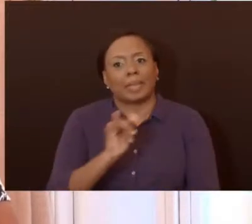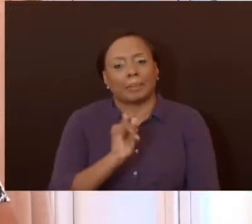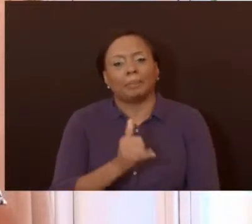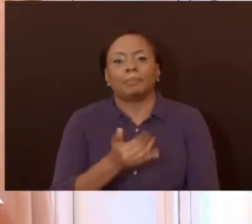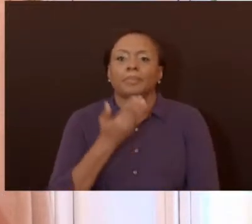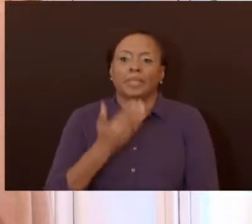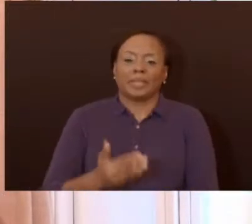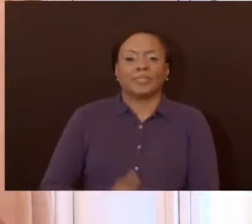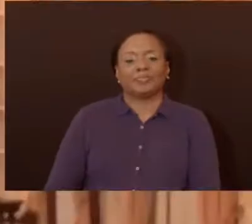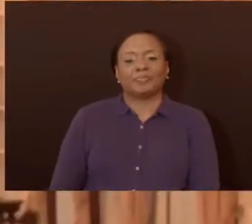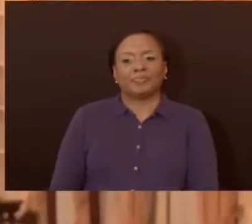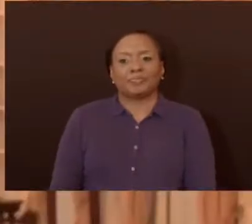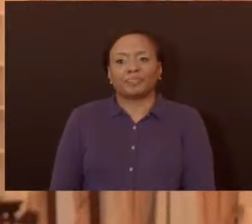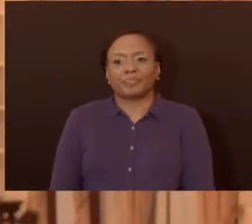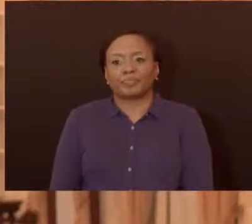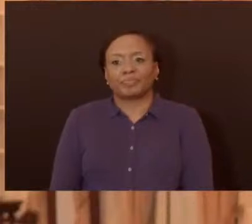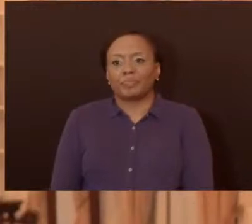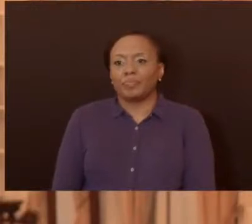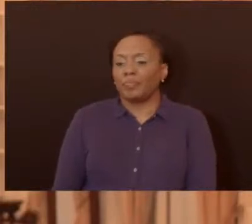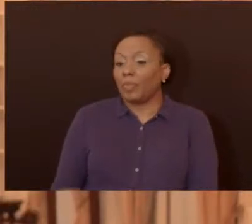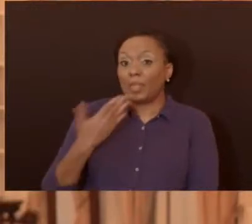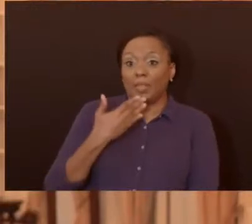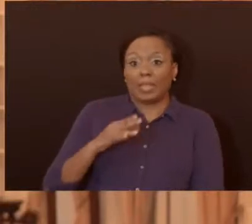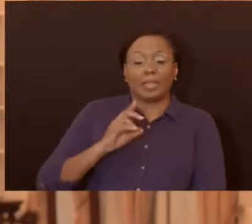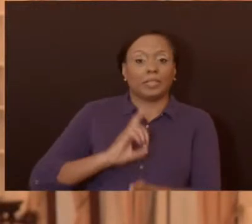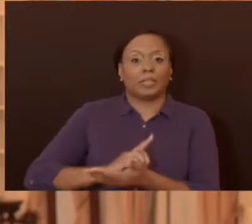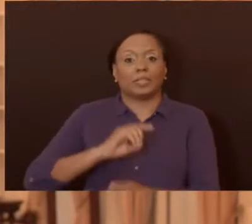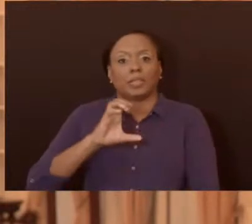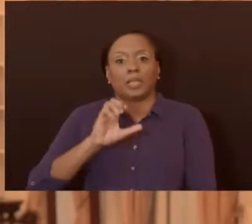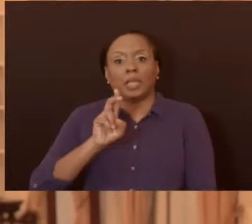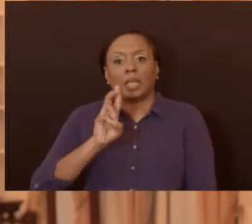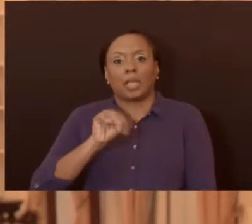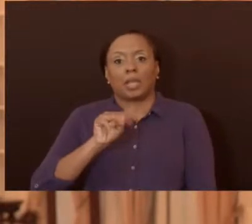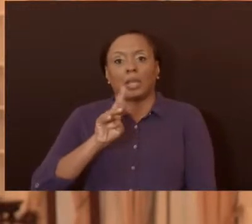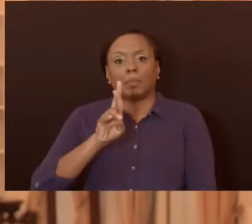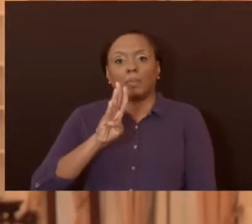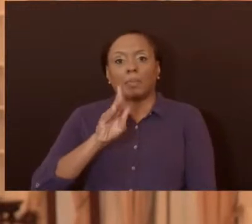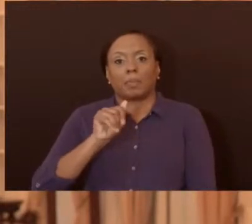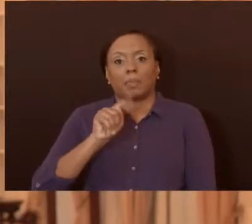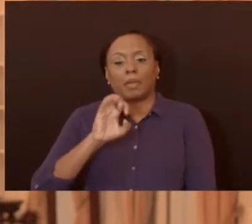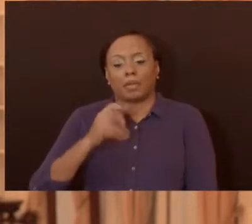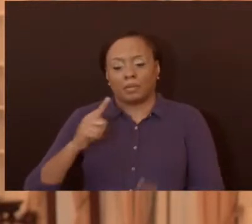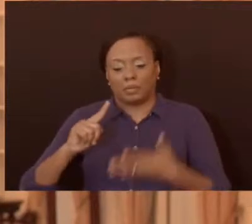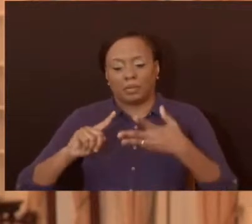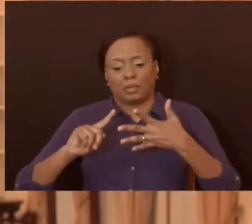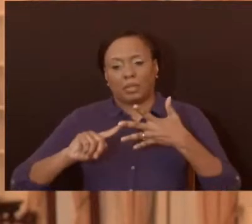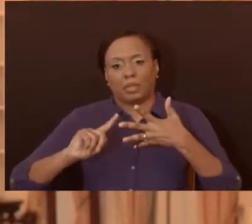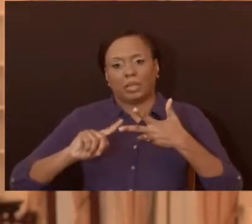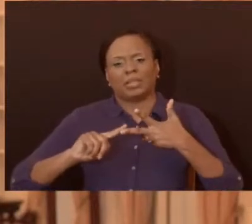Thank you. Thank you, Dr. Cumberbatch. Mr. Chapman will now speak about the measures